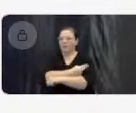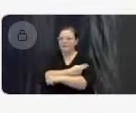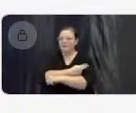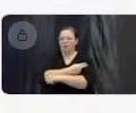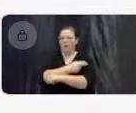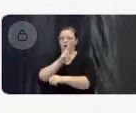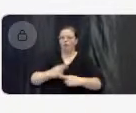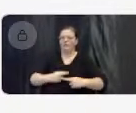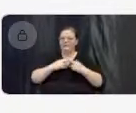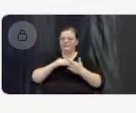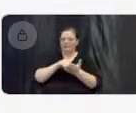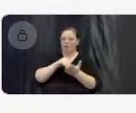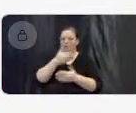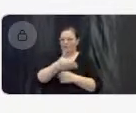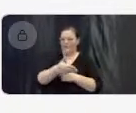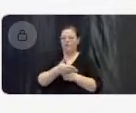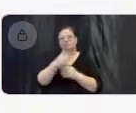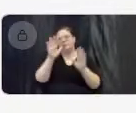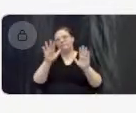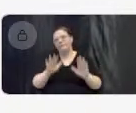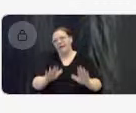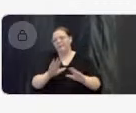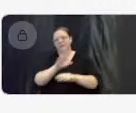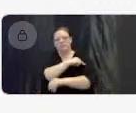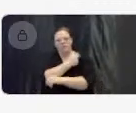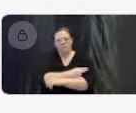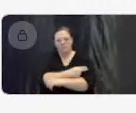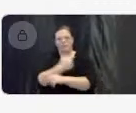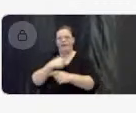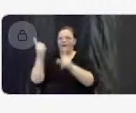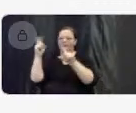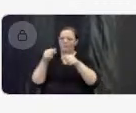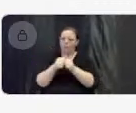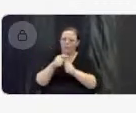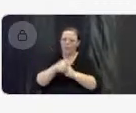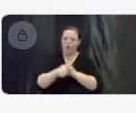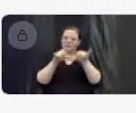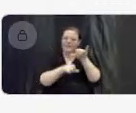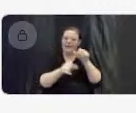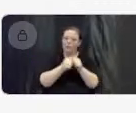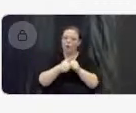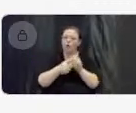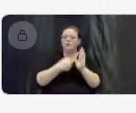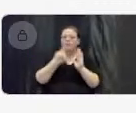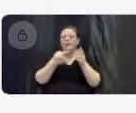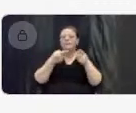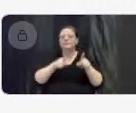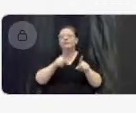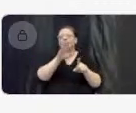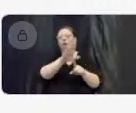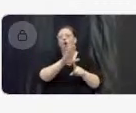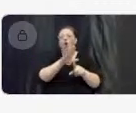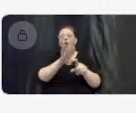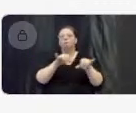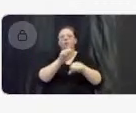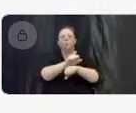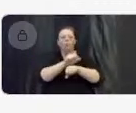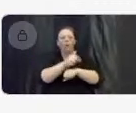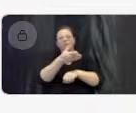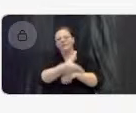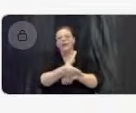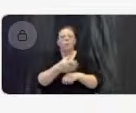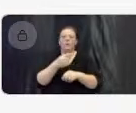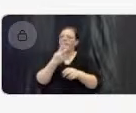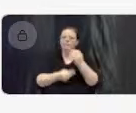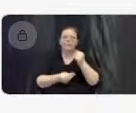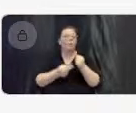children's hospital. And I came with her and stayed with her sometimes during the residency, and we both fell in